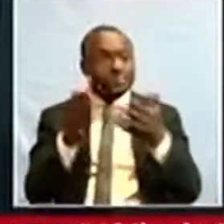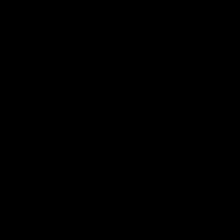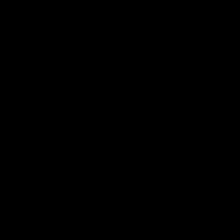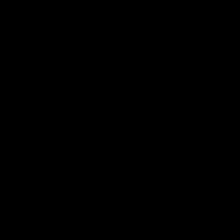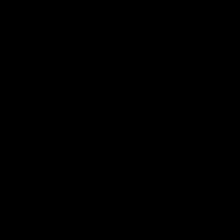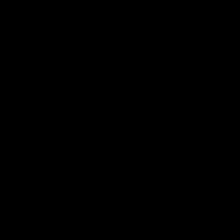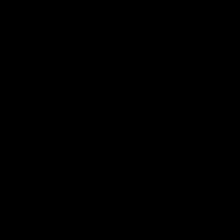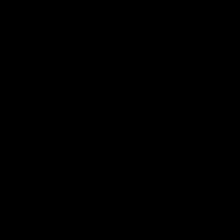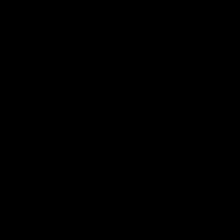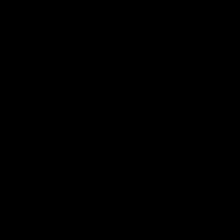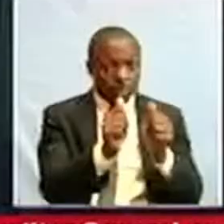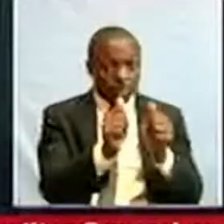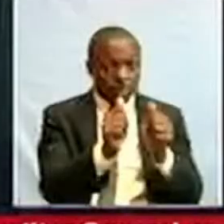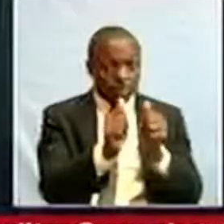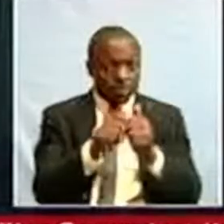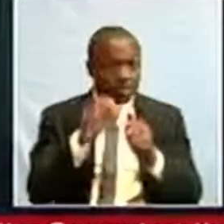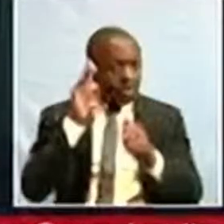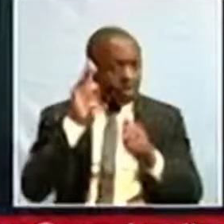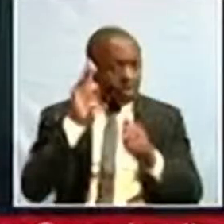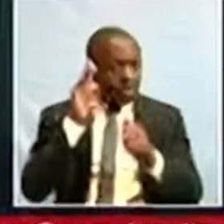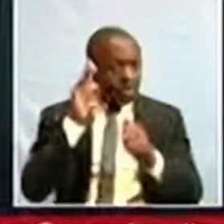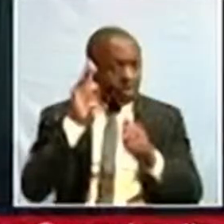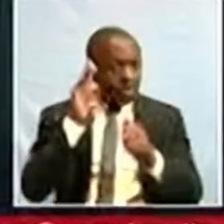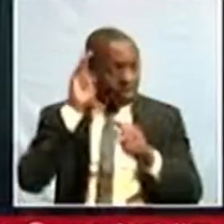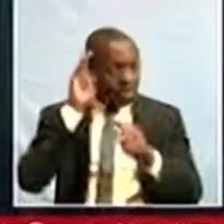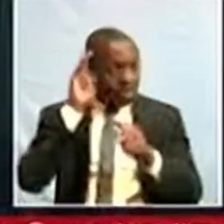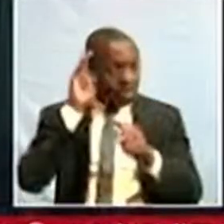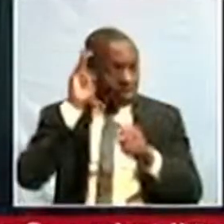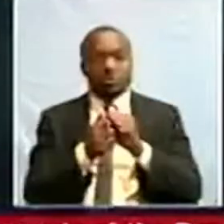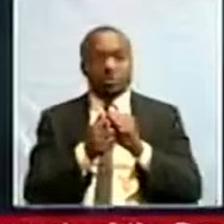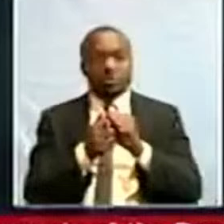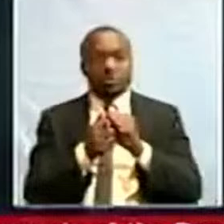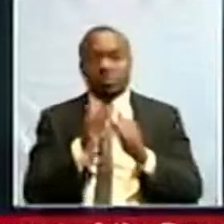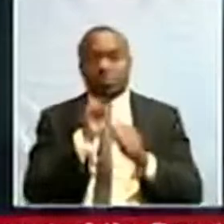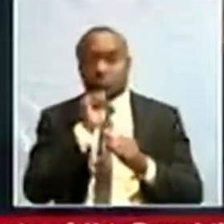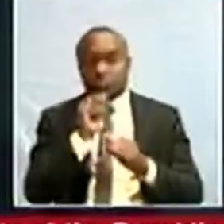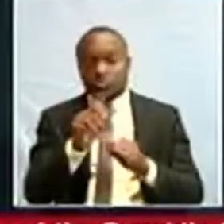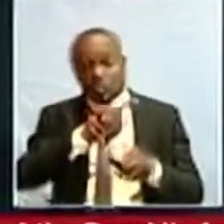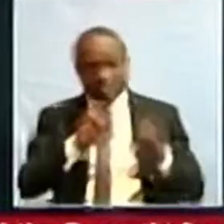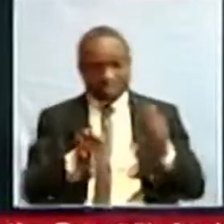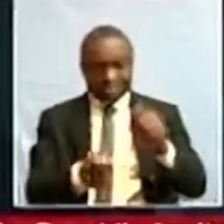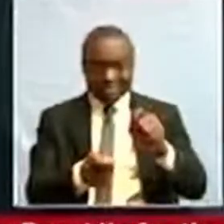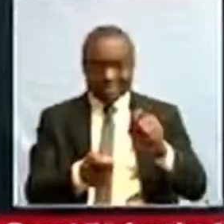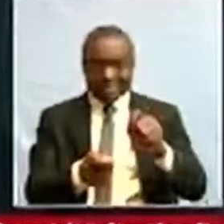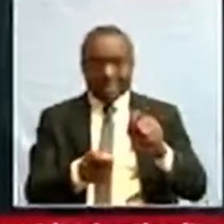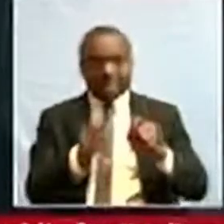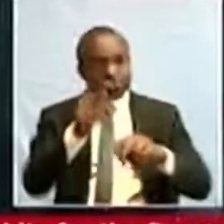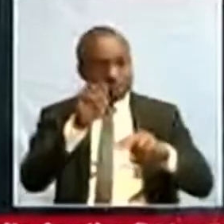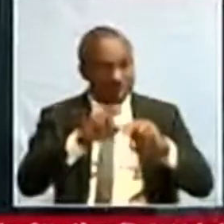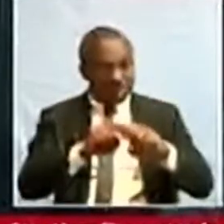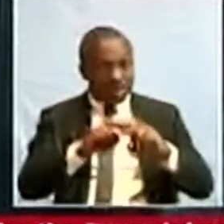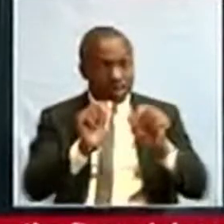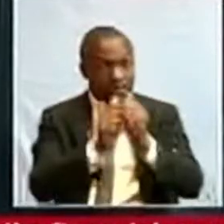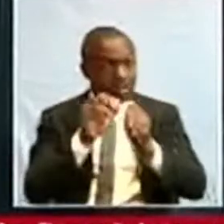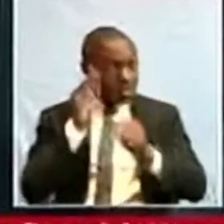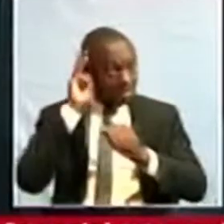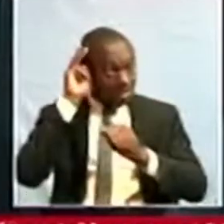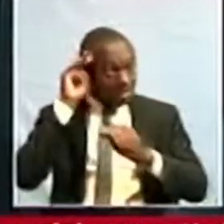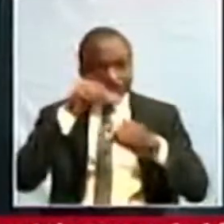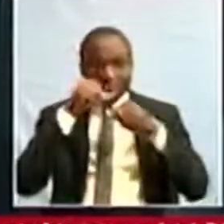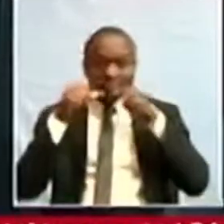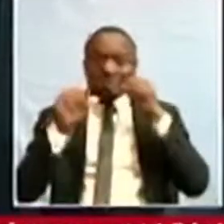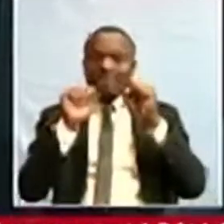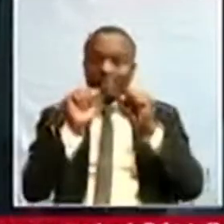have this of not. So have you actually been even sitting with the Minister of Agriculture? You